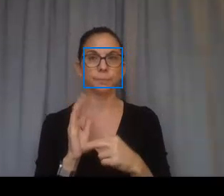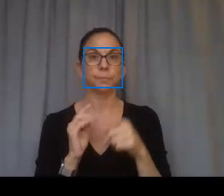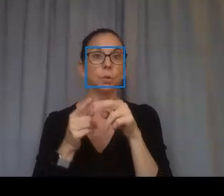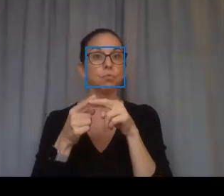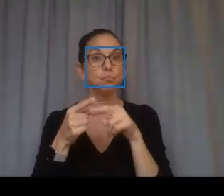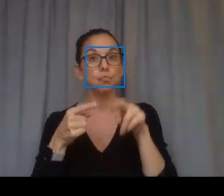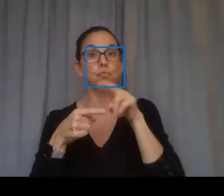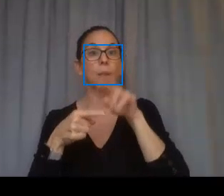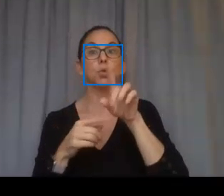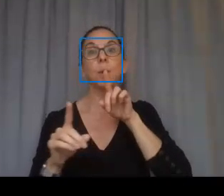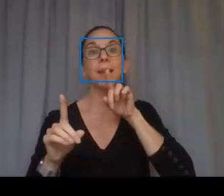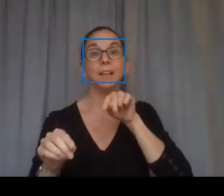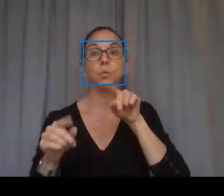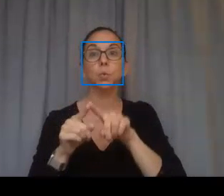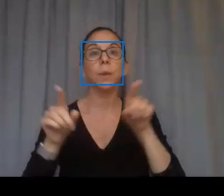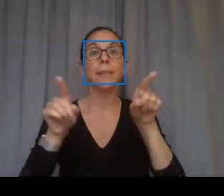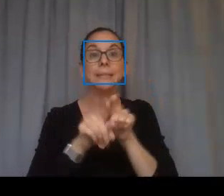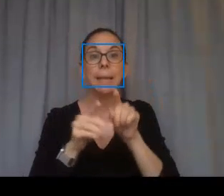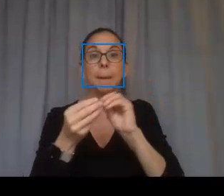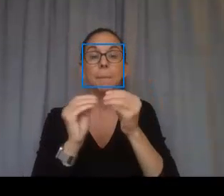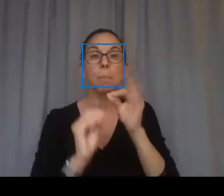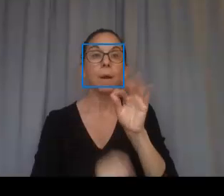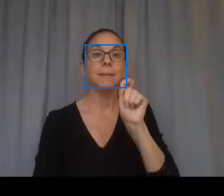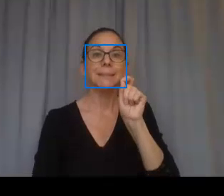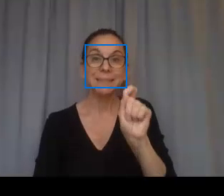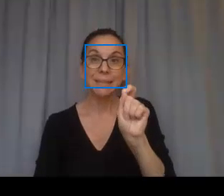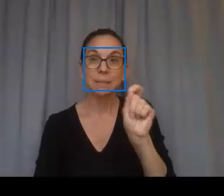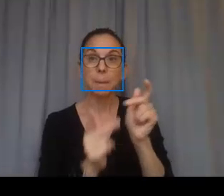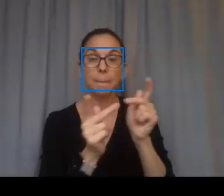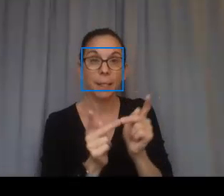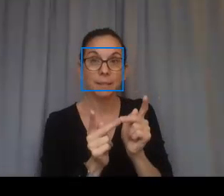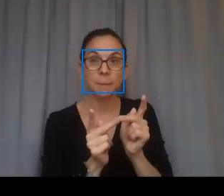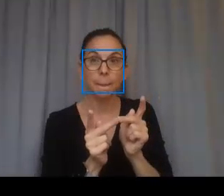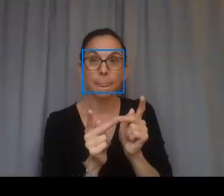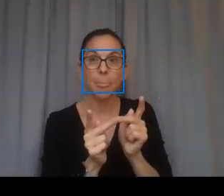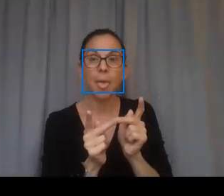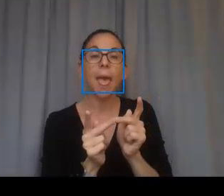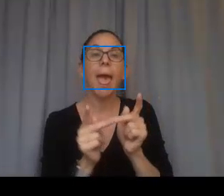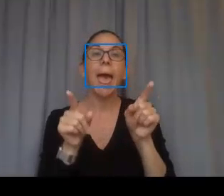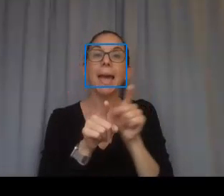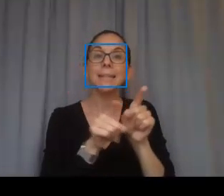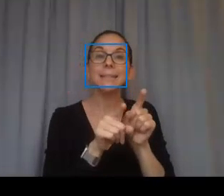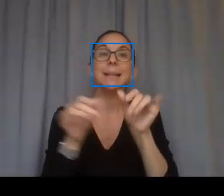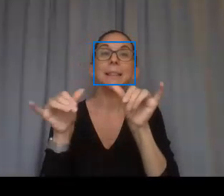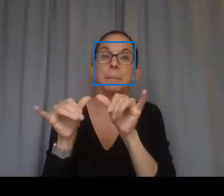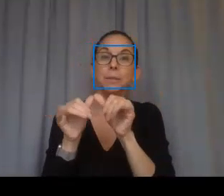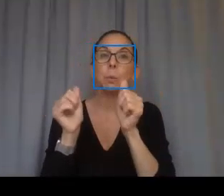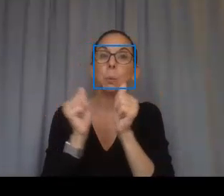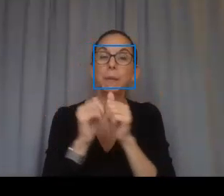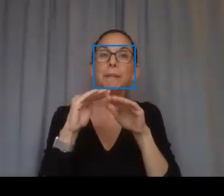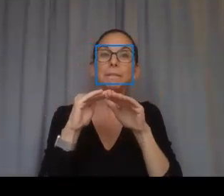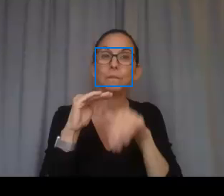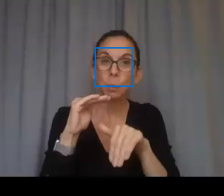your answer to the same number of decimal places as the measurement with fewest decimal places.